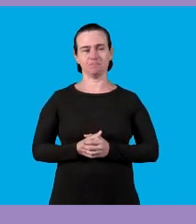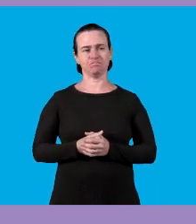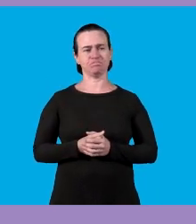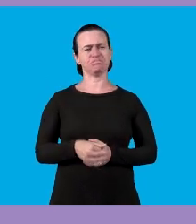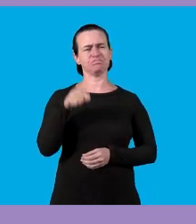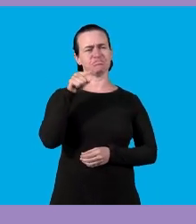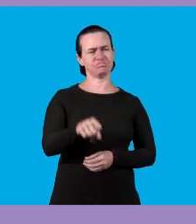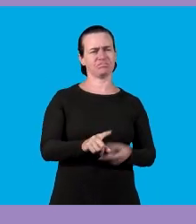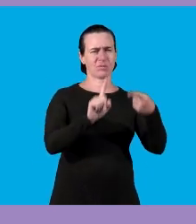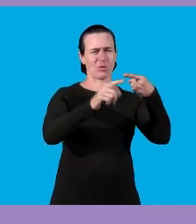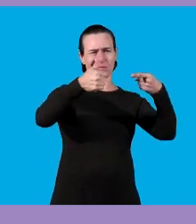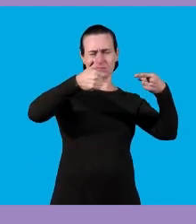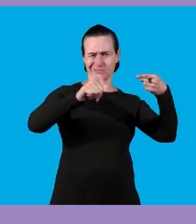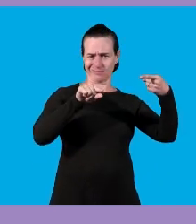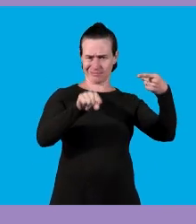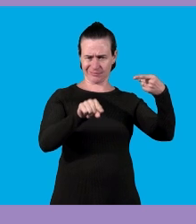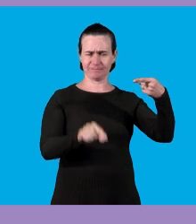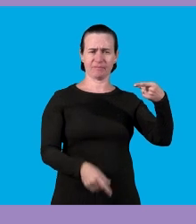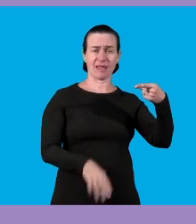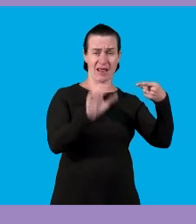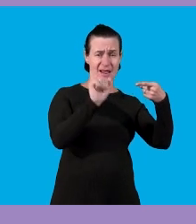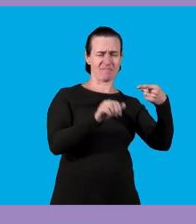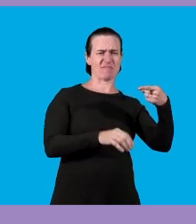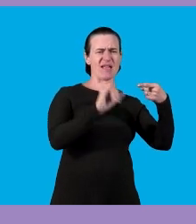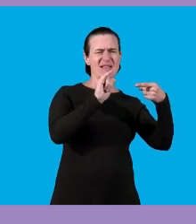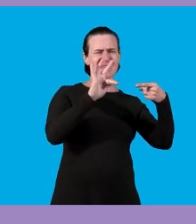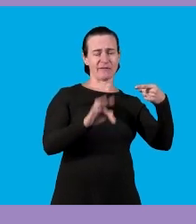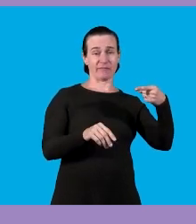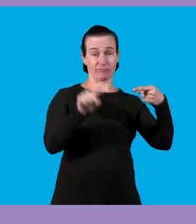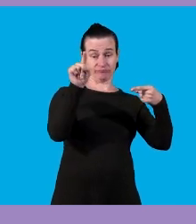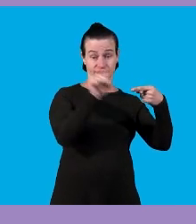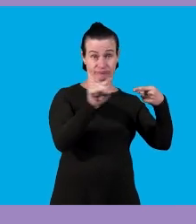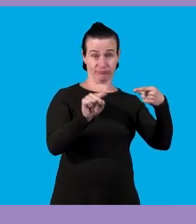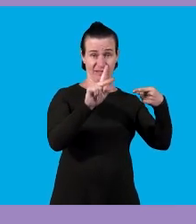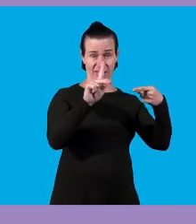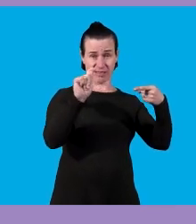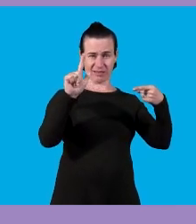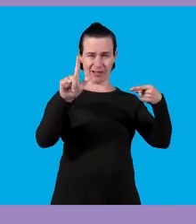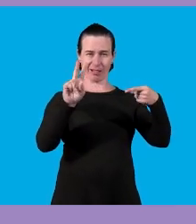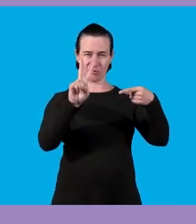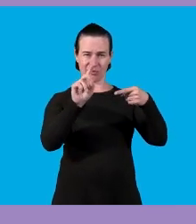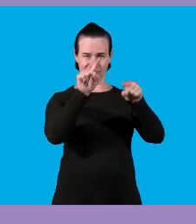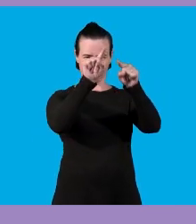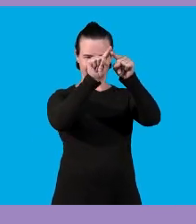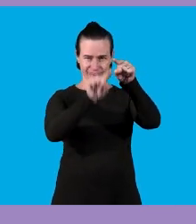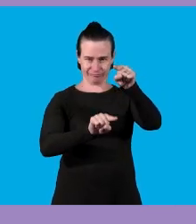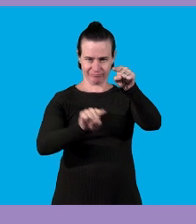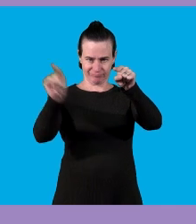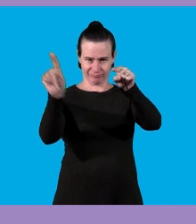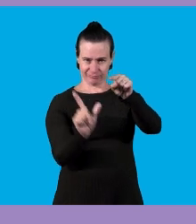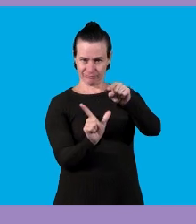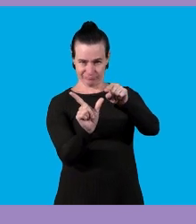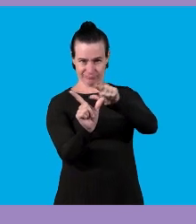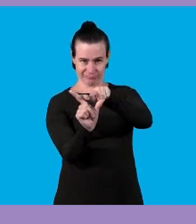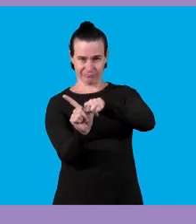angle KTL, that angle there, is 56 degrees, let's mark it so that we can see